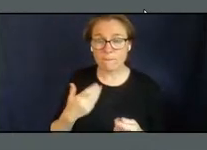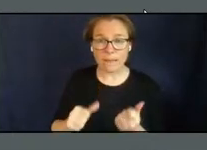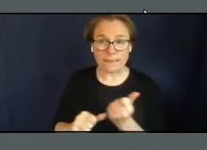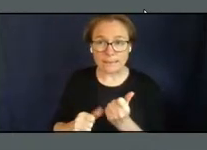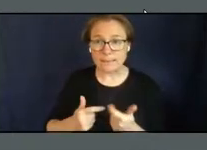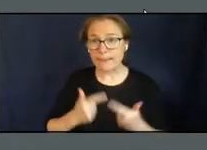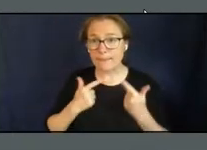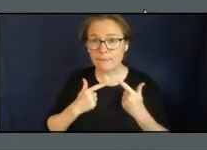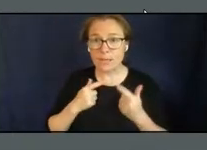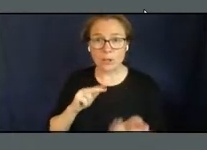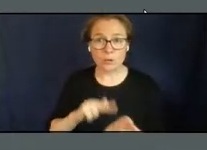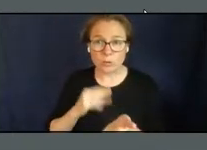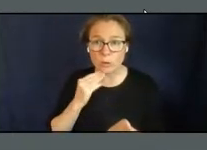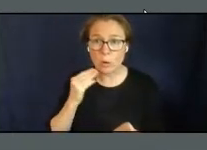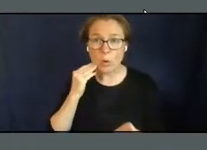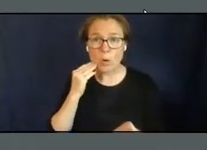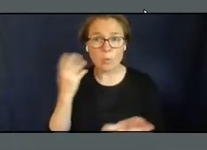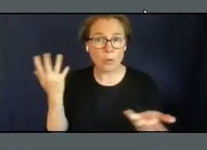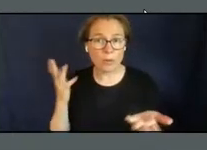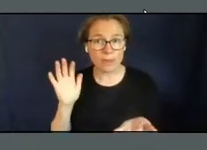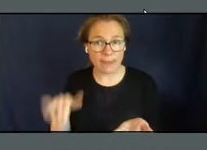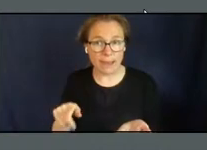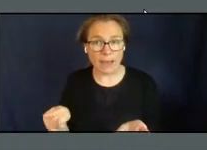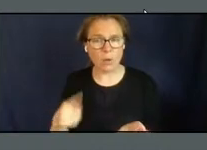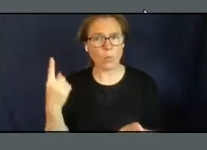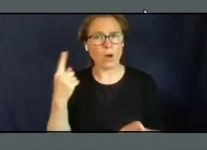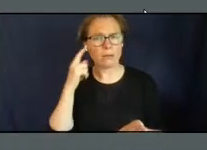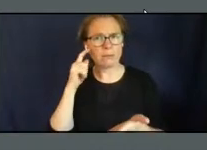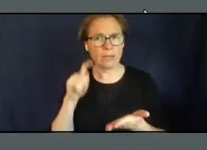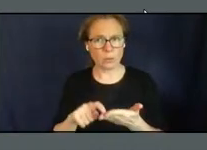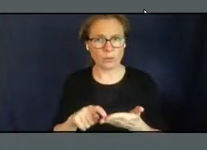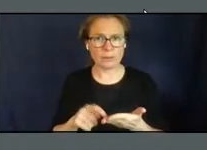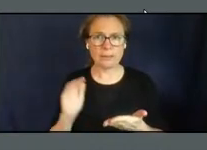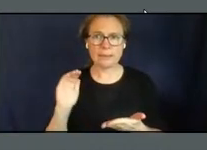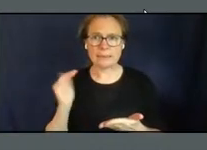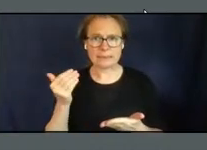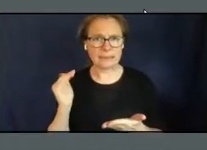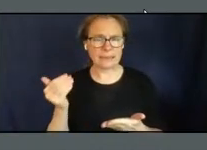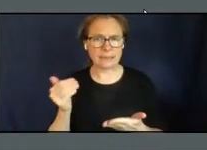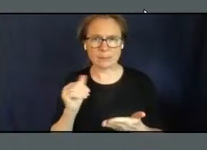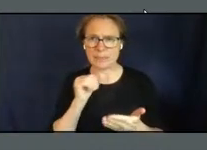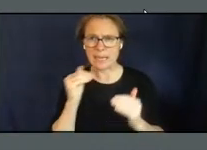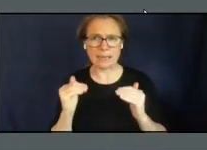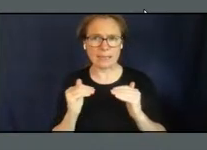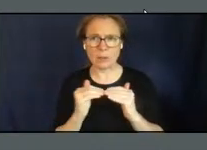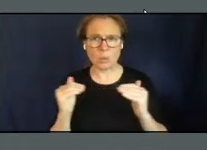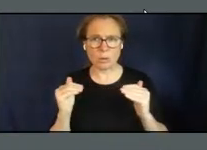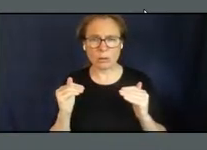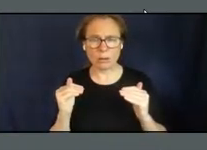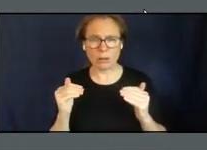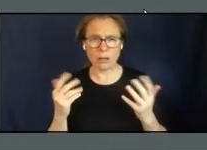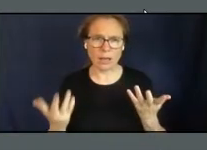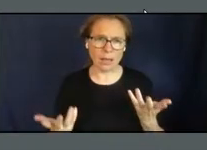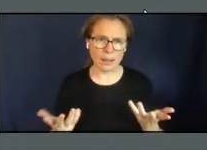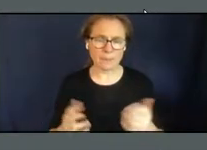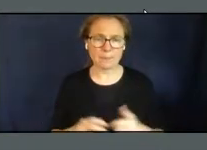jumps out is it seems like there is a disproportionate representation of